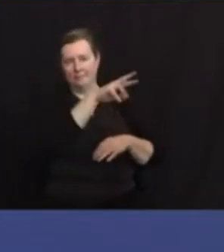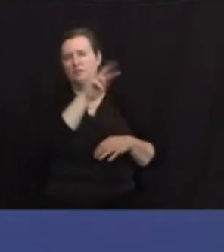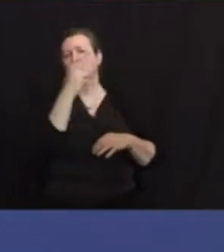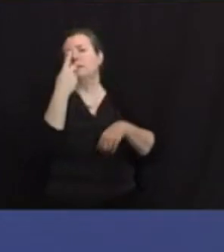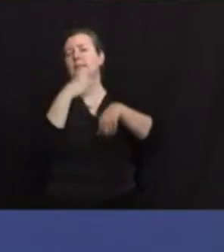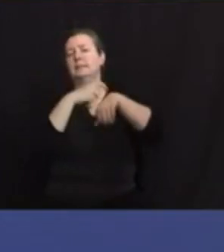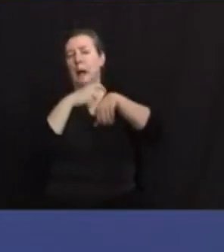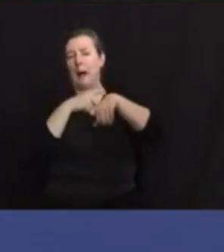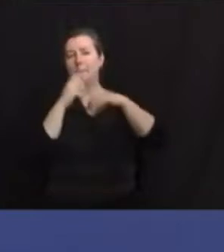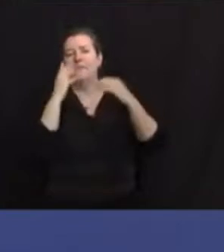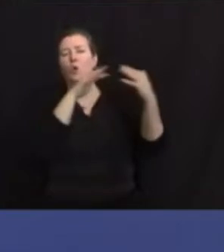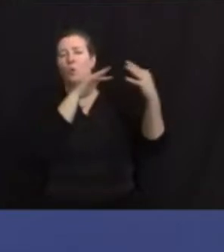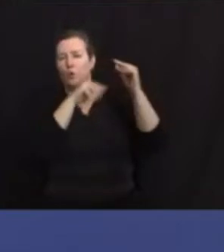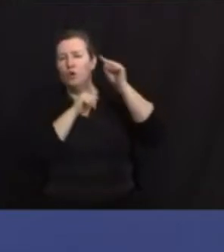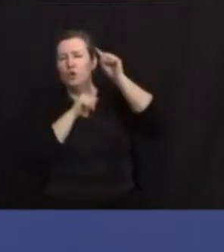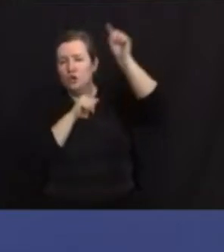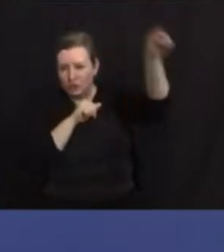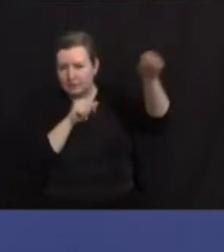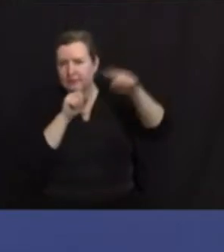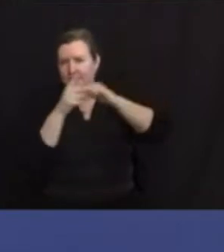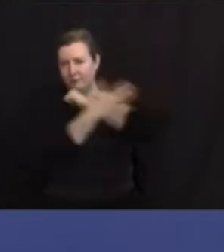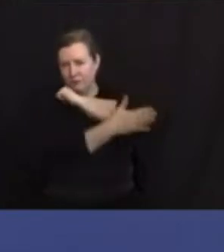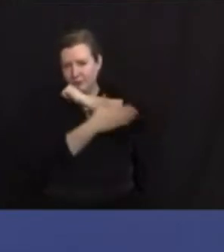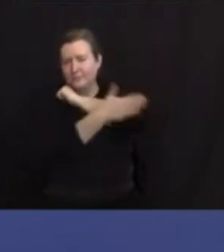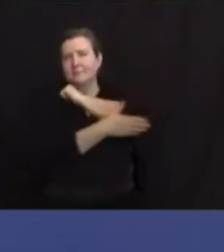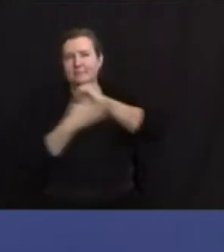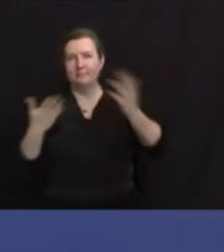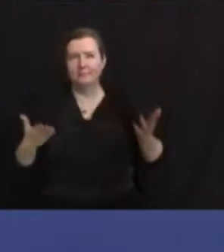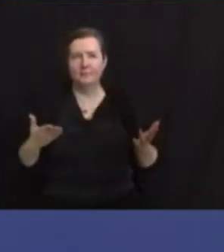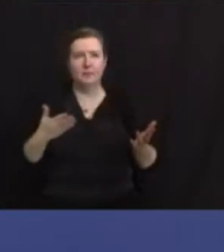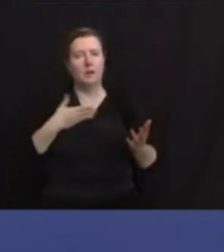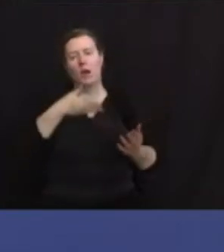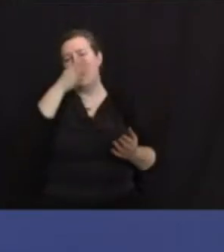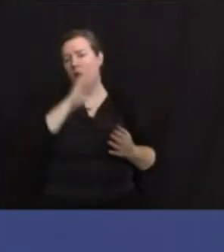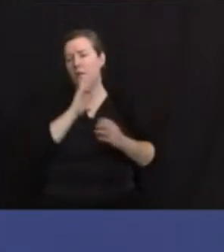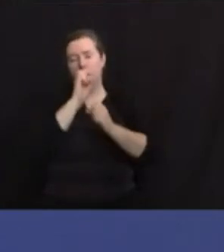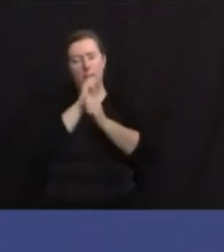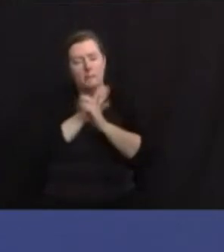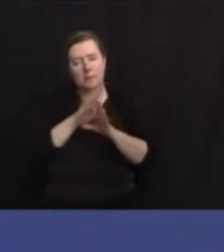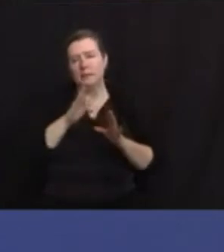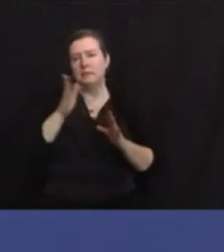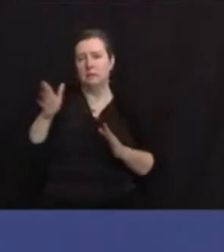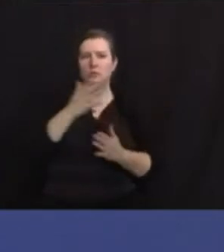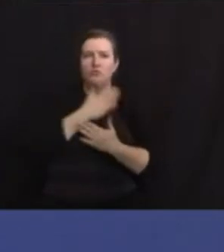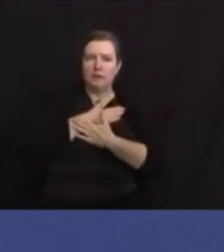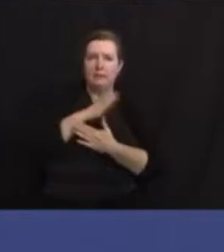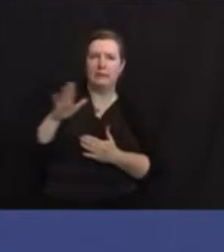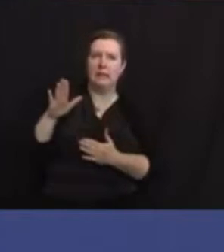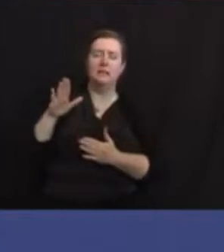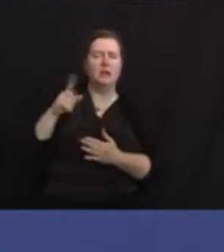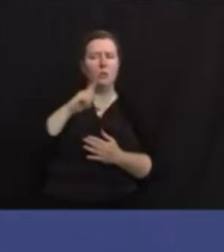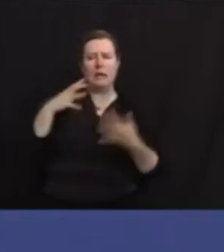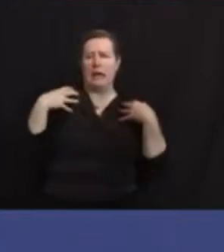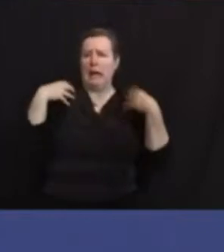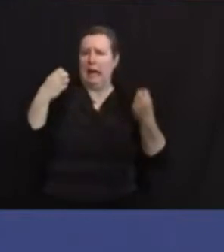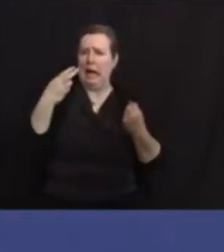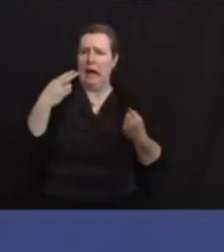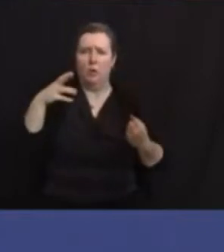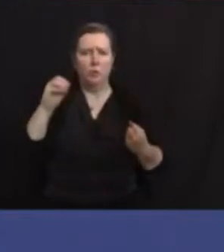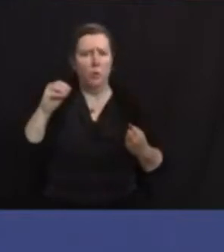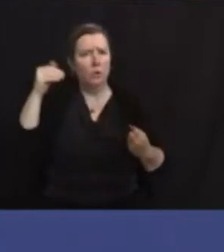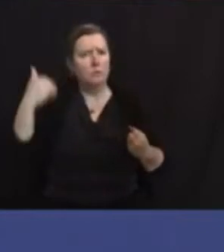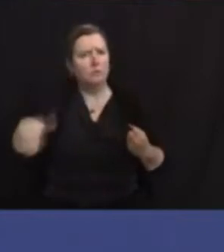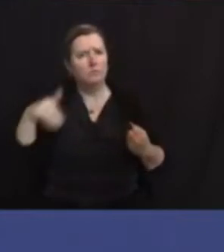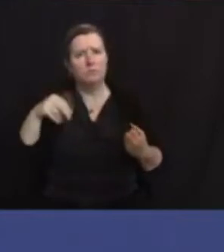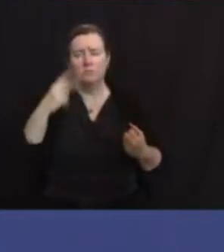combat or action overseas. God rest his soul. He's a hero, and please keep his memory and his family